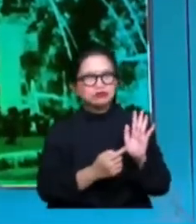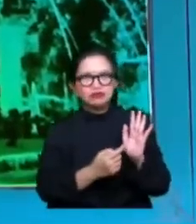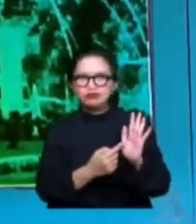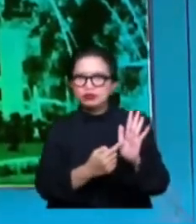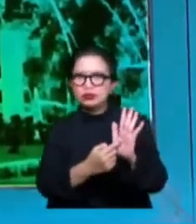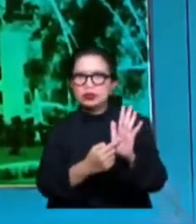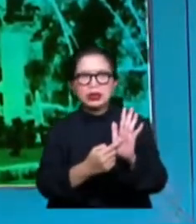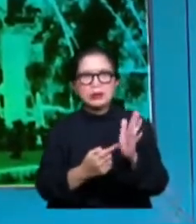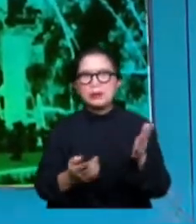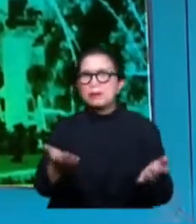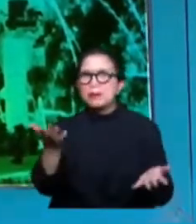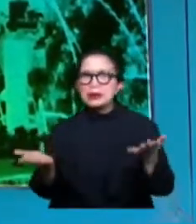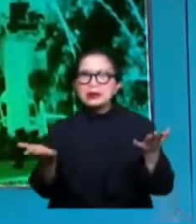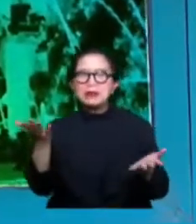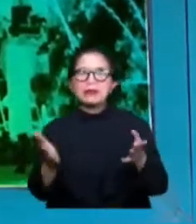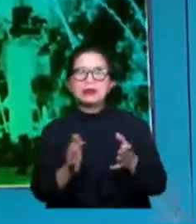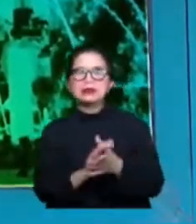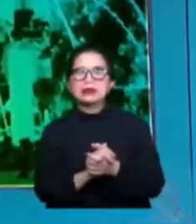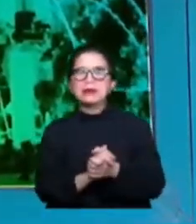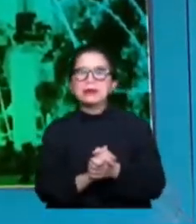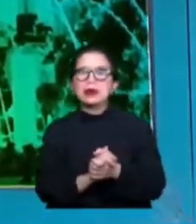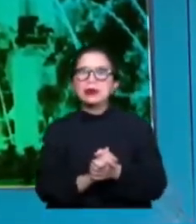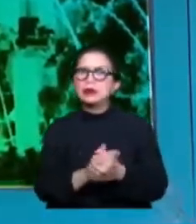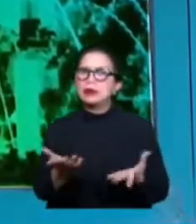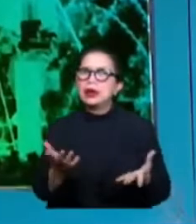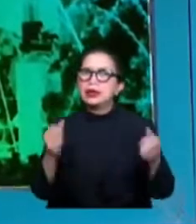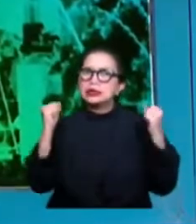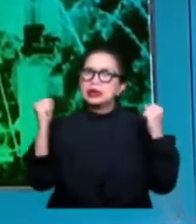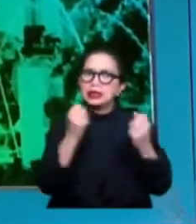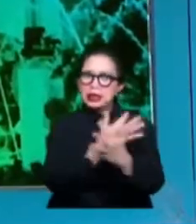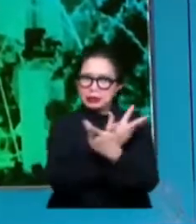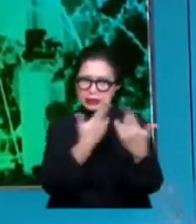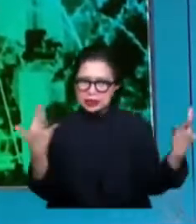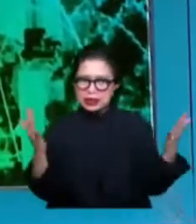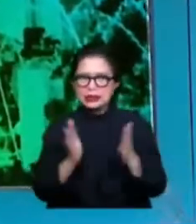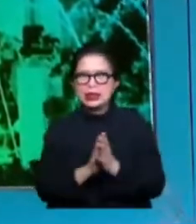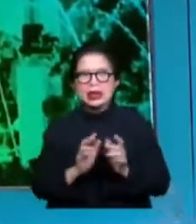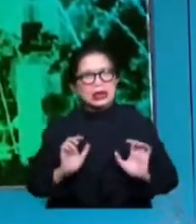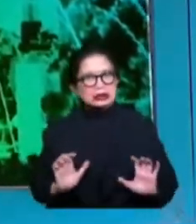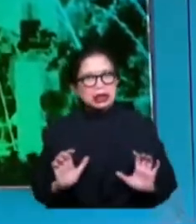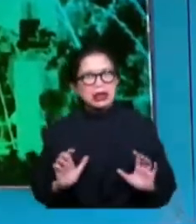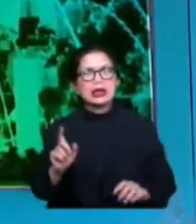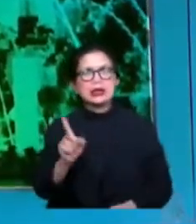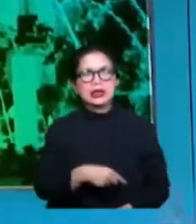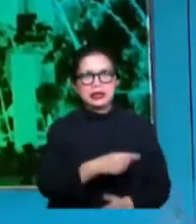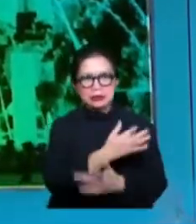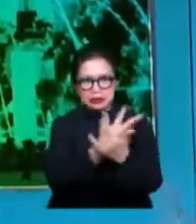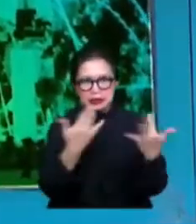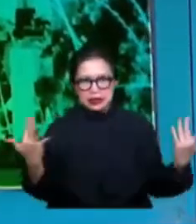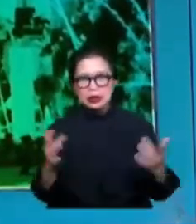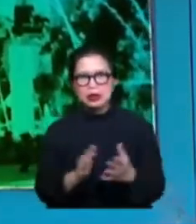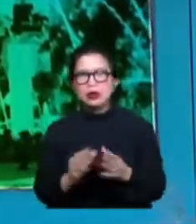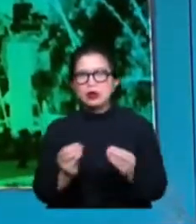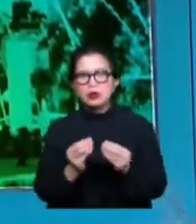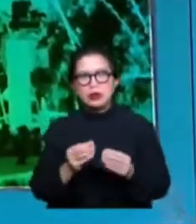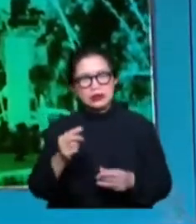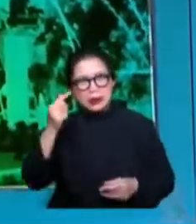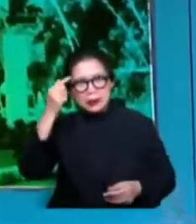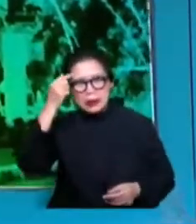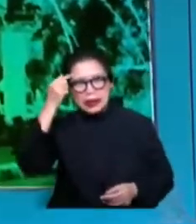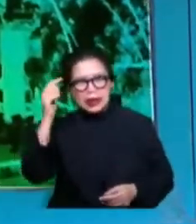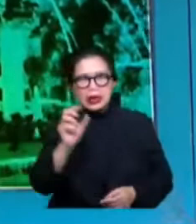resilience efforts. With its broad spectrum of the impacts, different types of resilience are needed, which resilience related